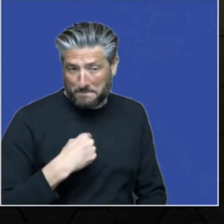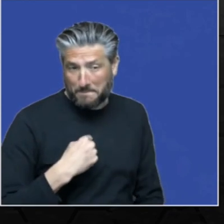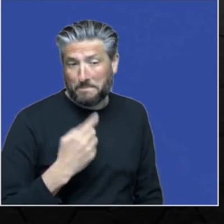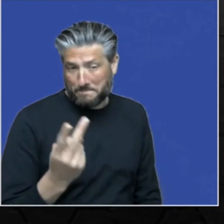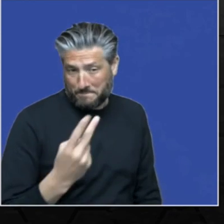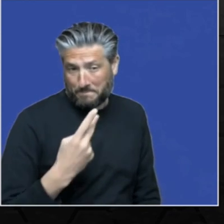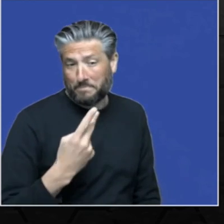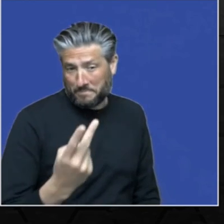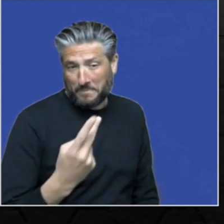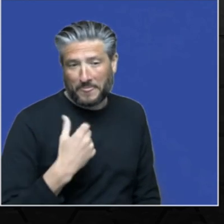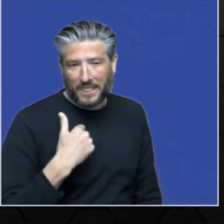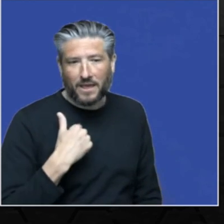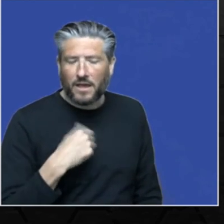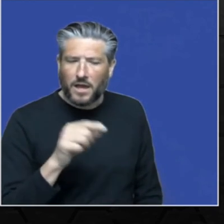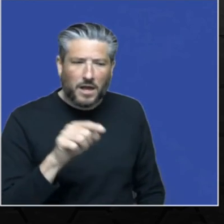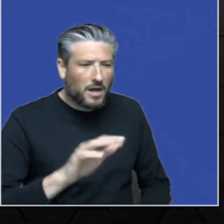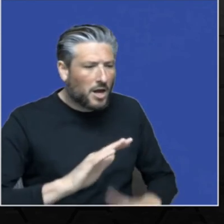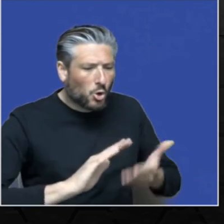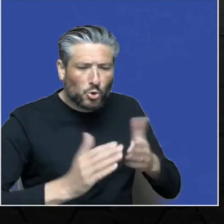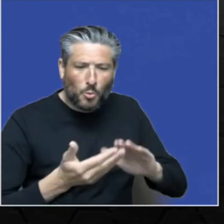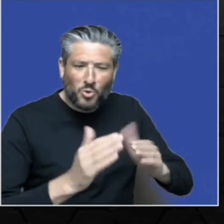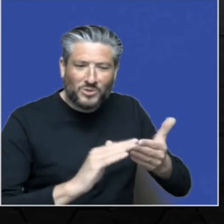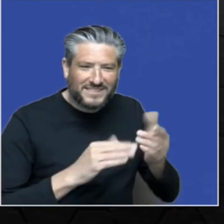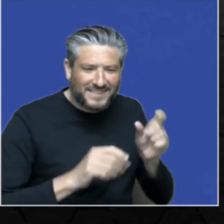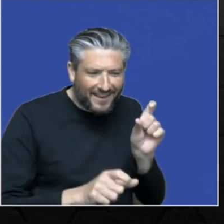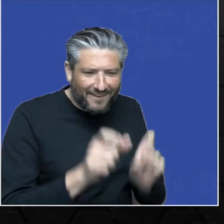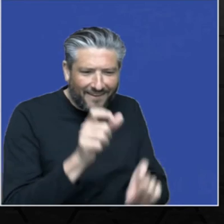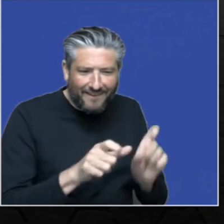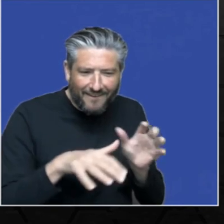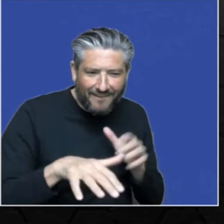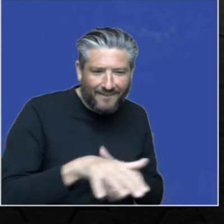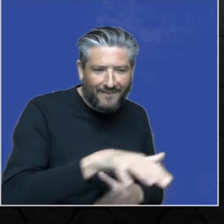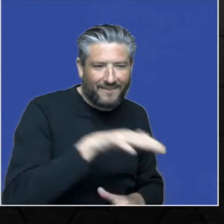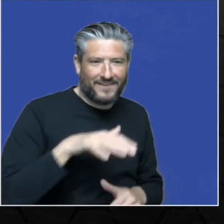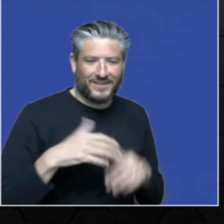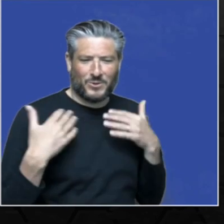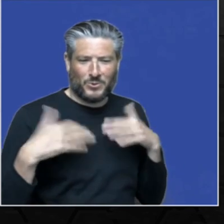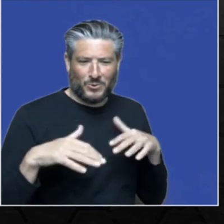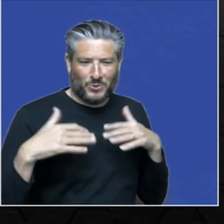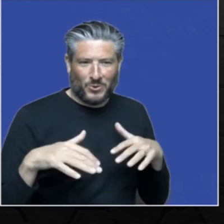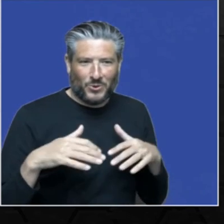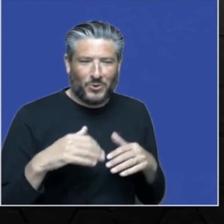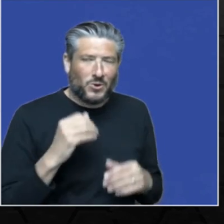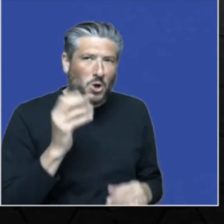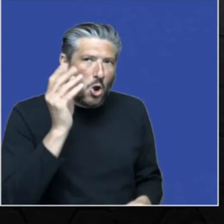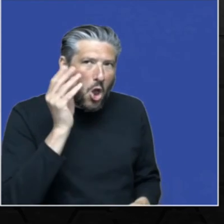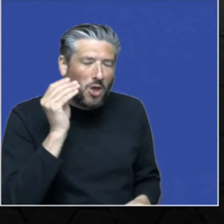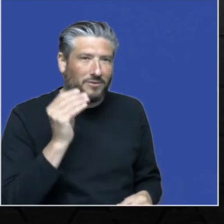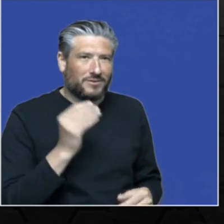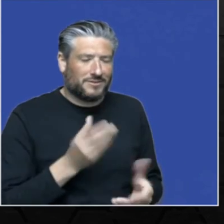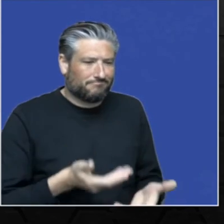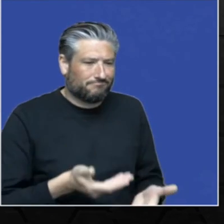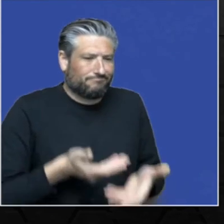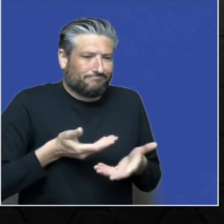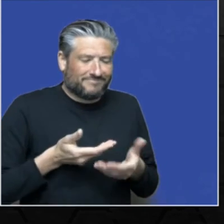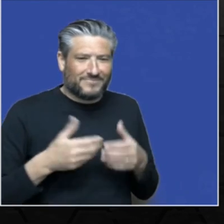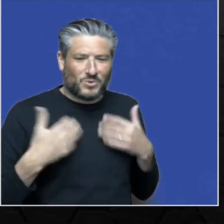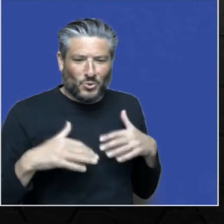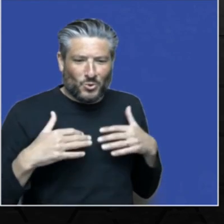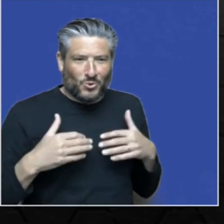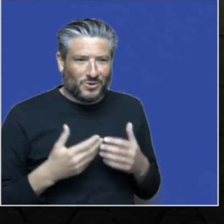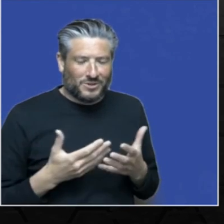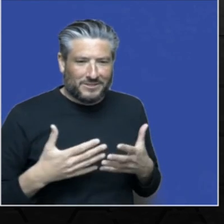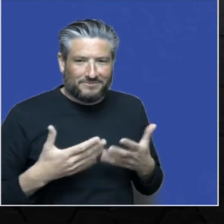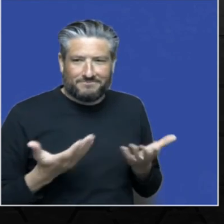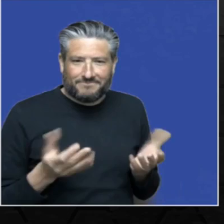community and the learning experience and the mentorship you get is just truly amazing. Alrighty, well, thanks a lot, everyone,